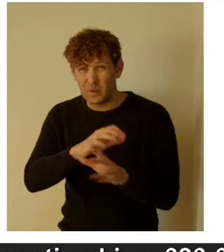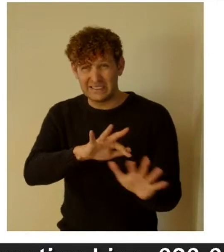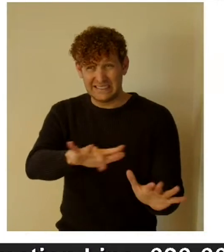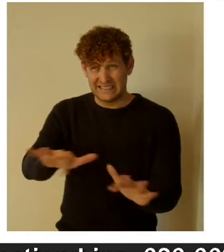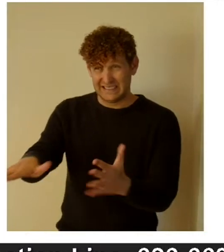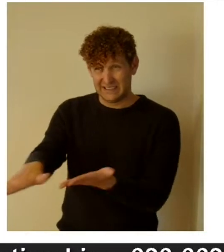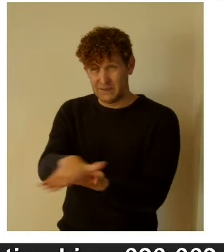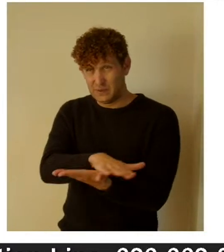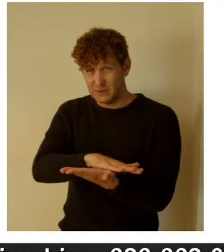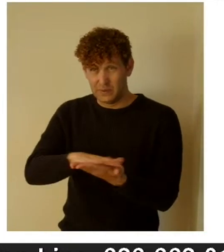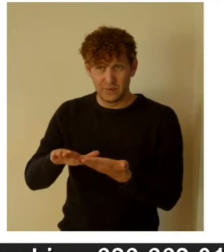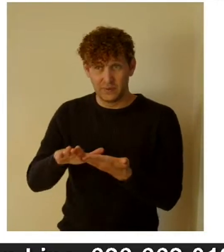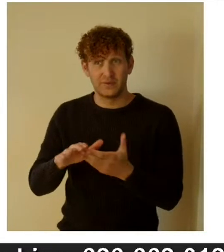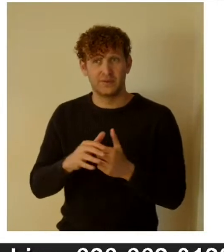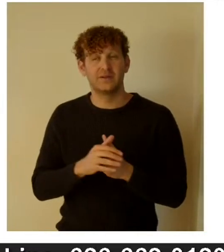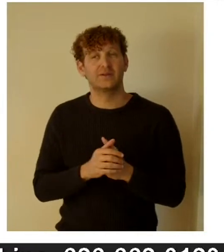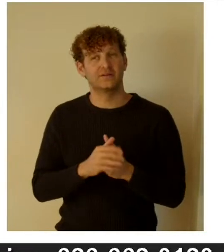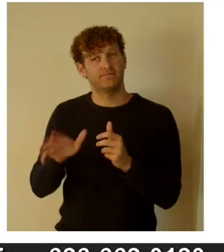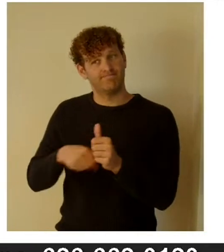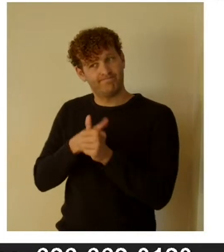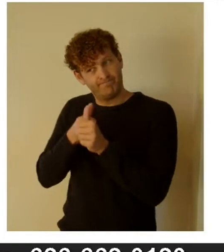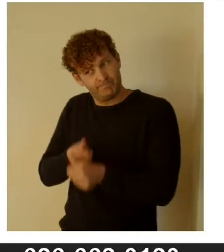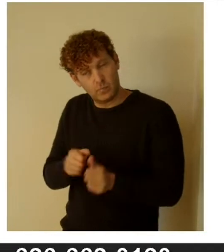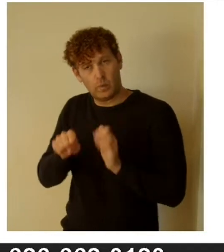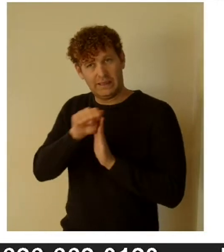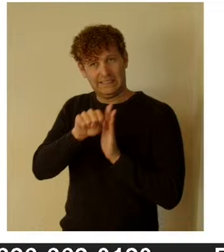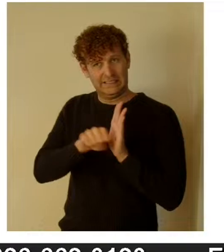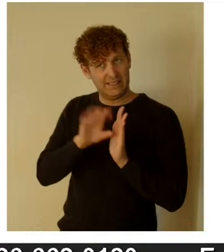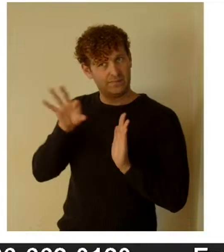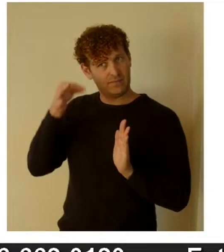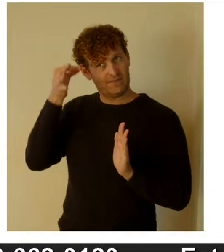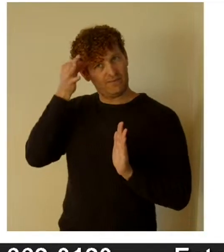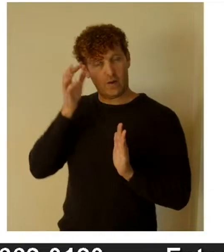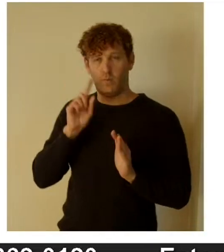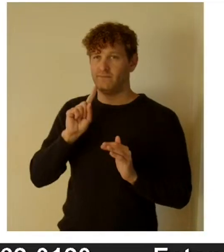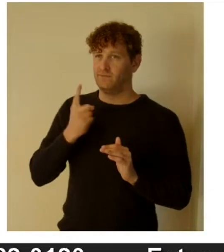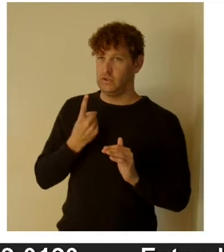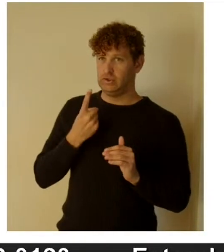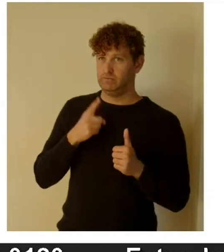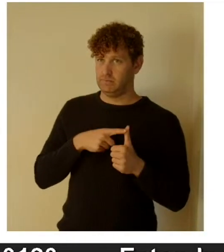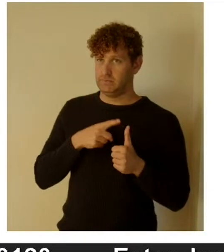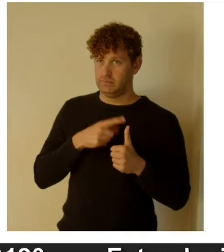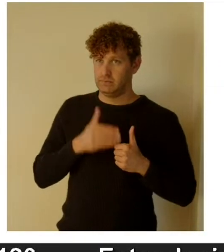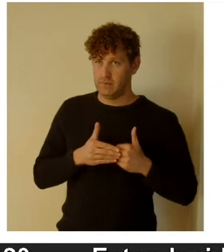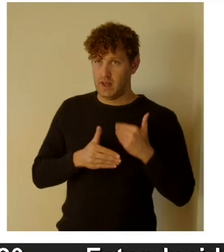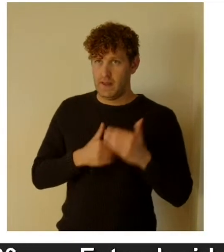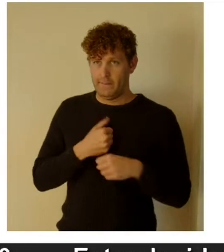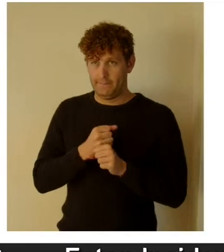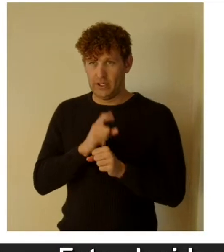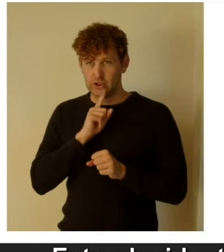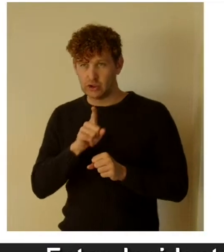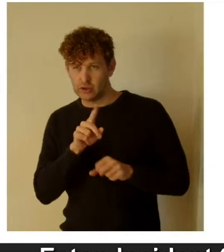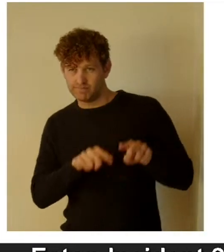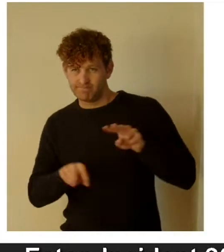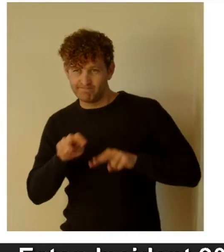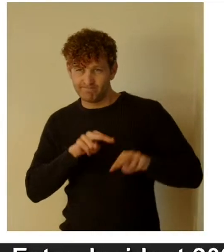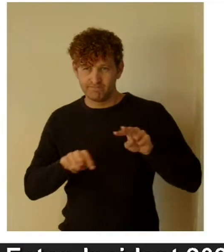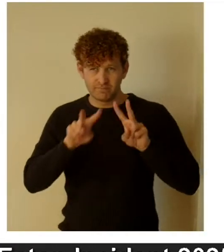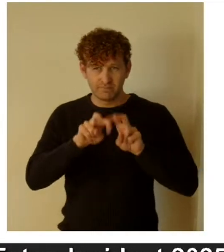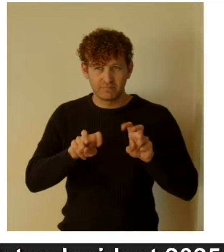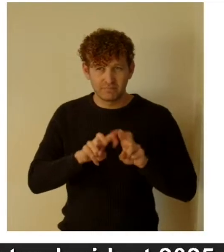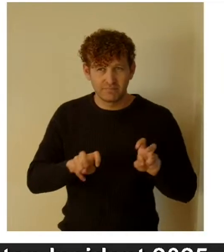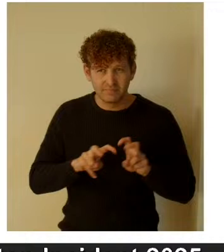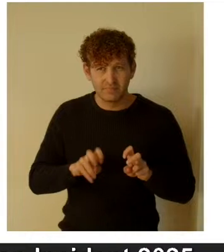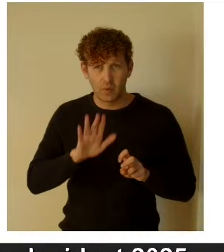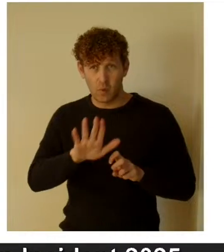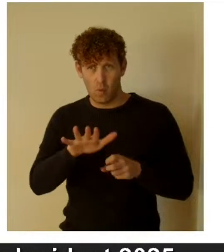of California and the federal government. The first phase will be where we assess your property, we identify toxics on site,